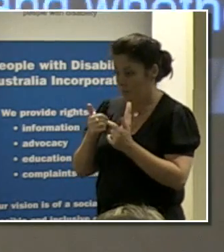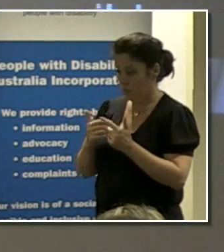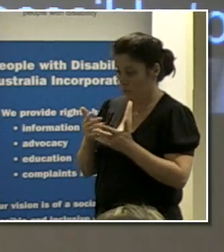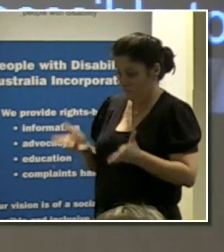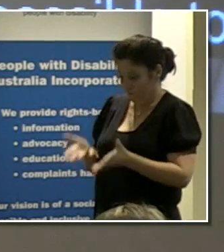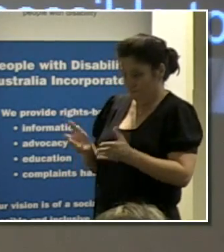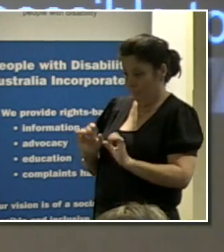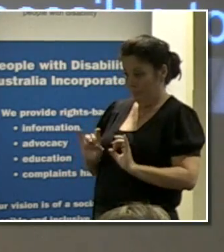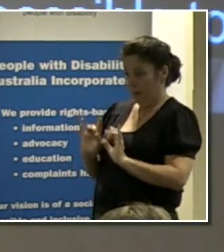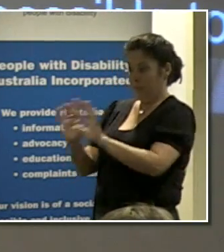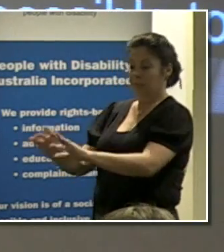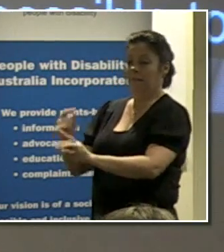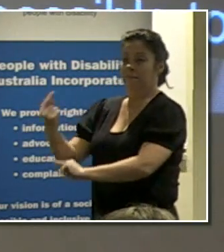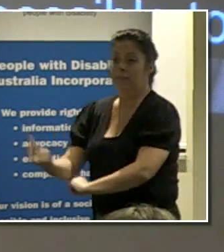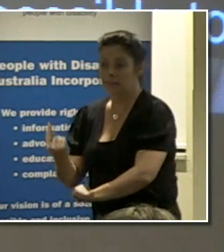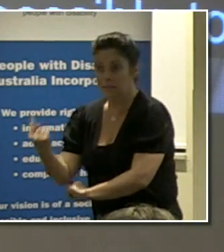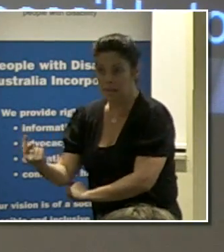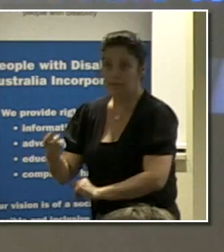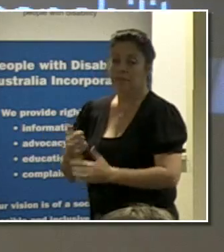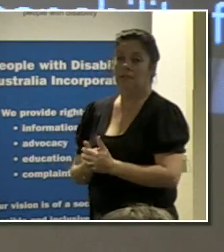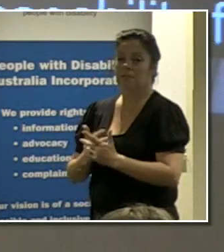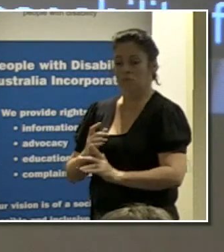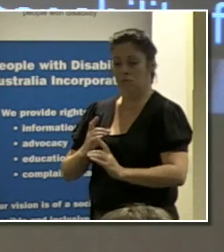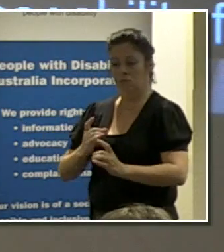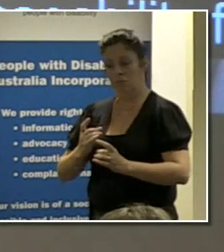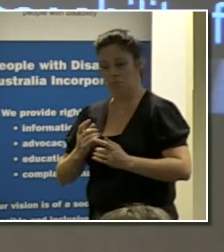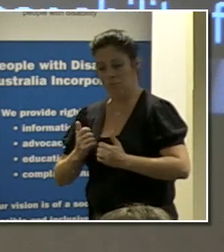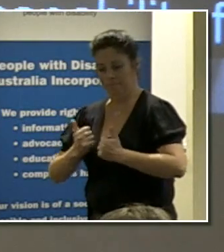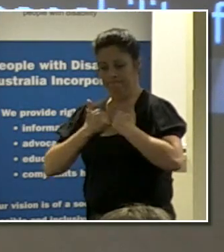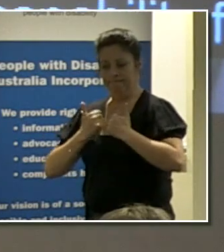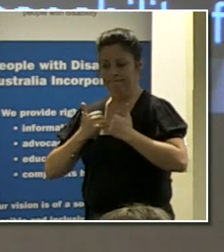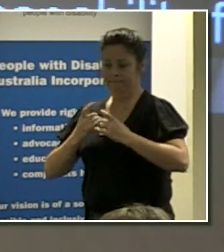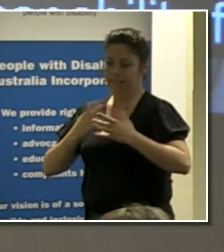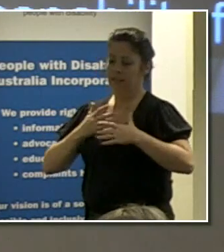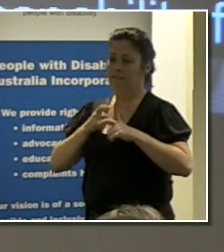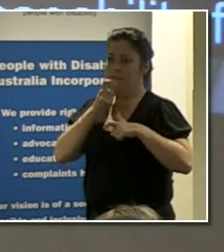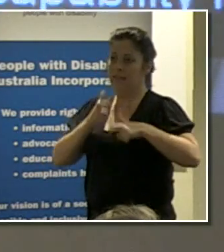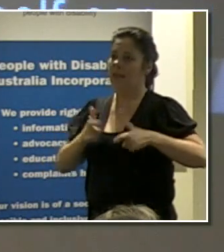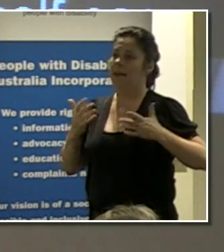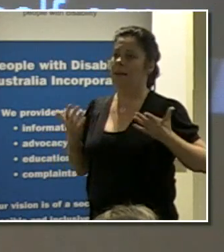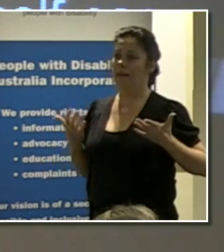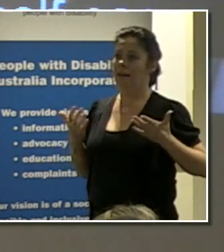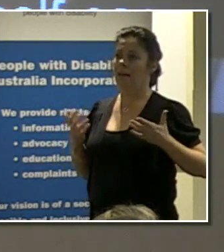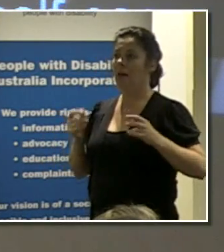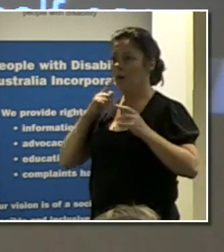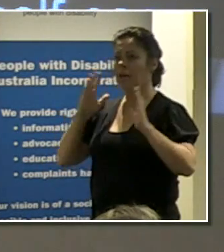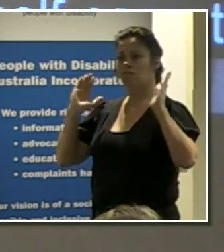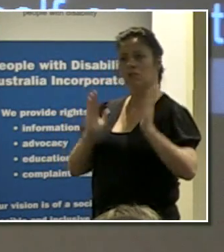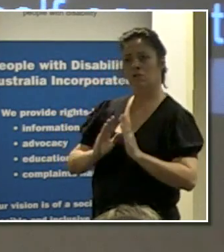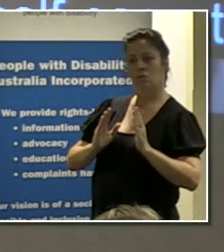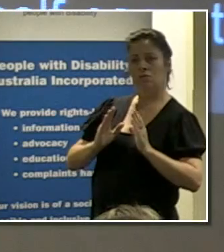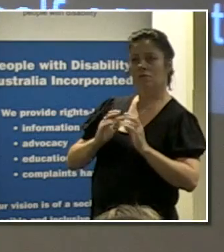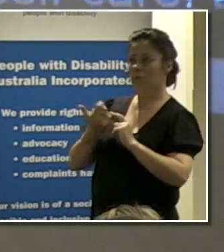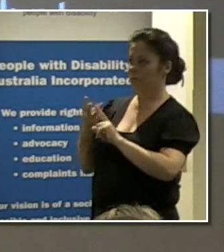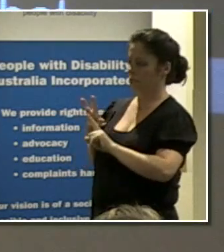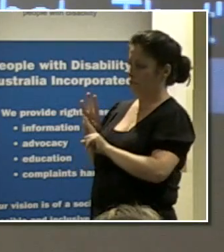and capability for people to improve self-care, that you can reduce that. And that's not